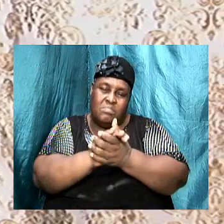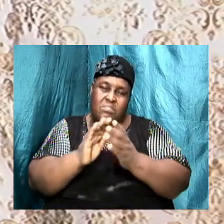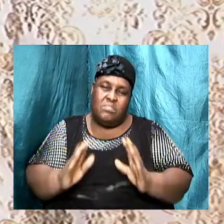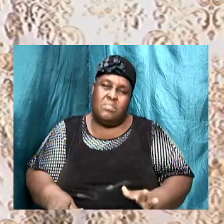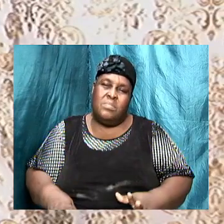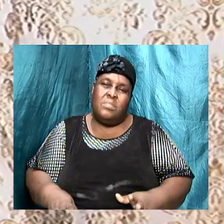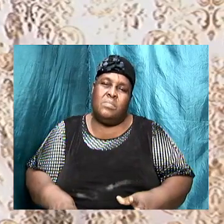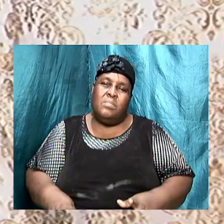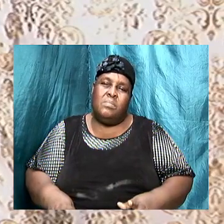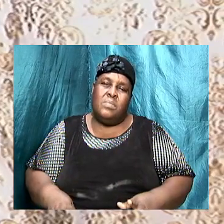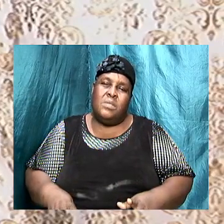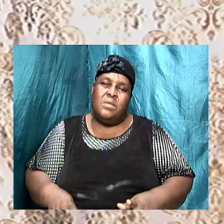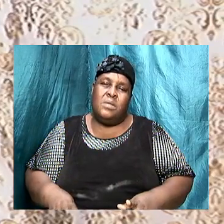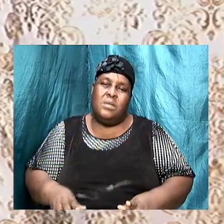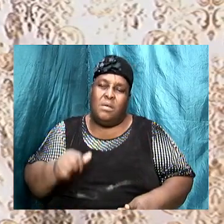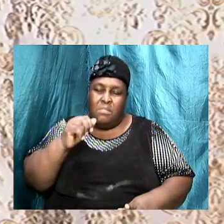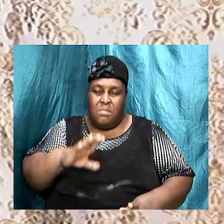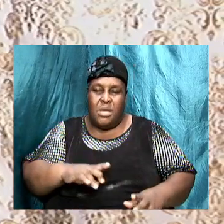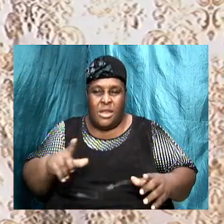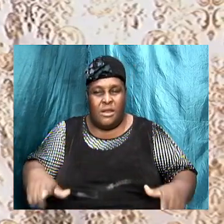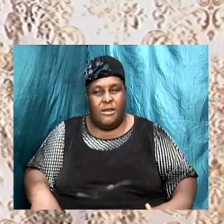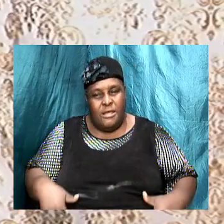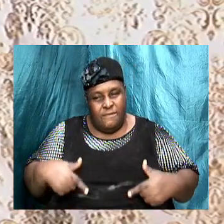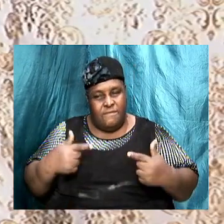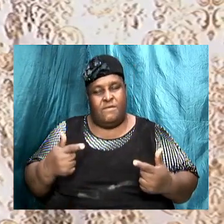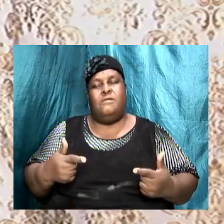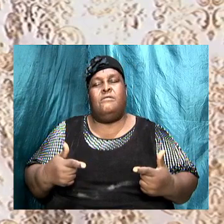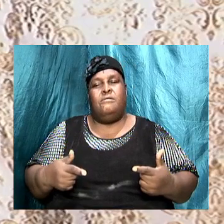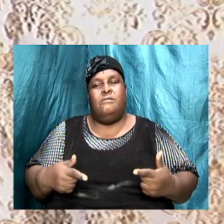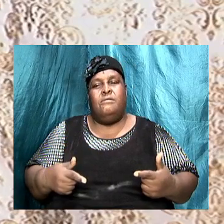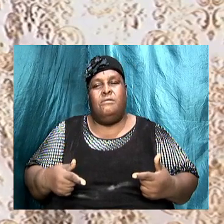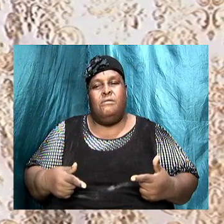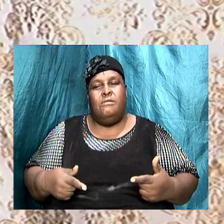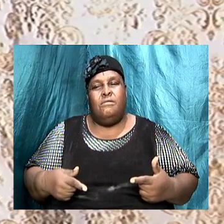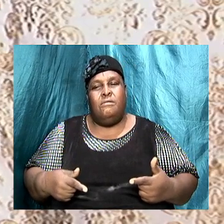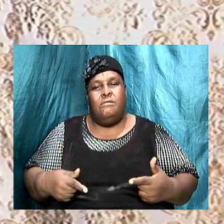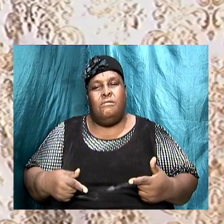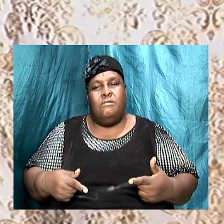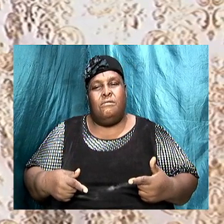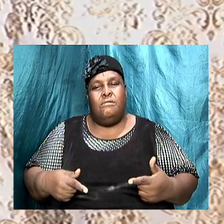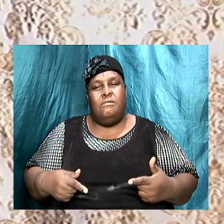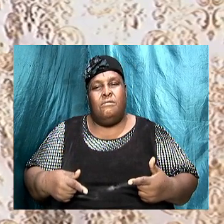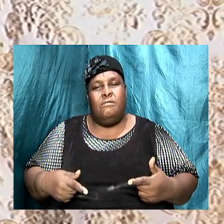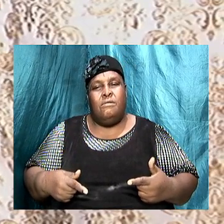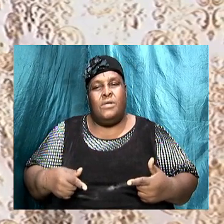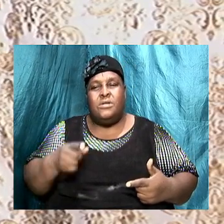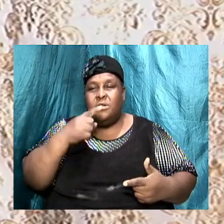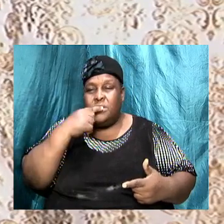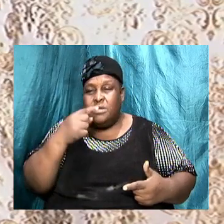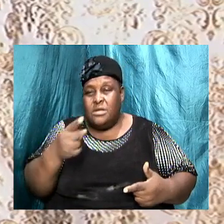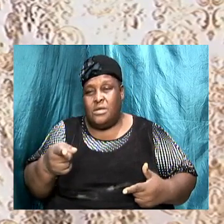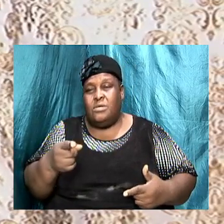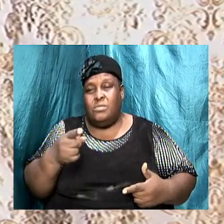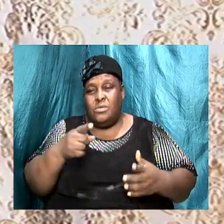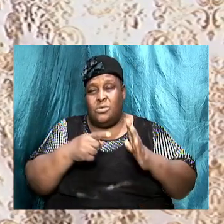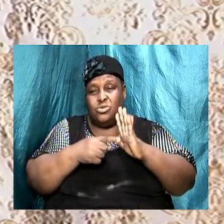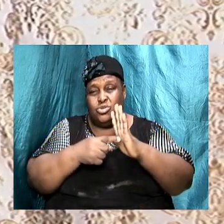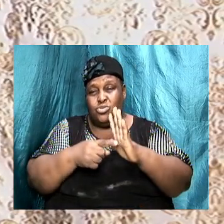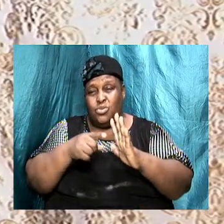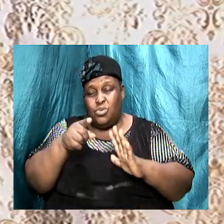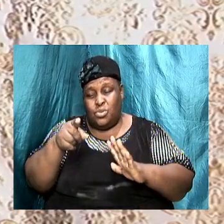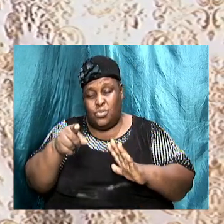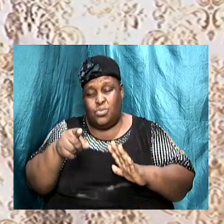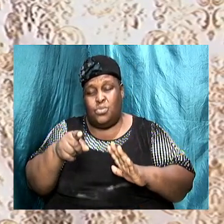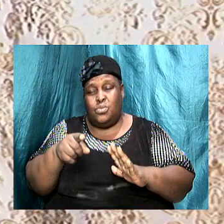will tell whether or not he's a believer in the teachings of the apostle.